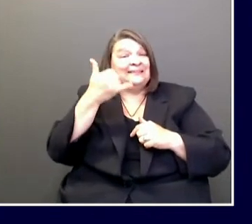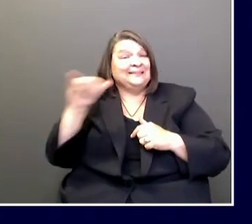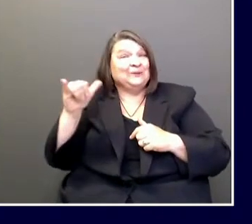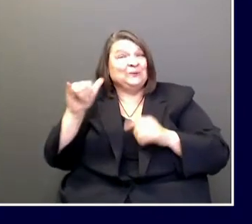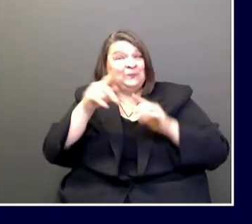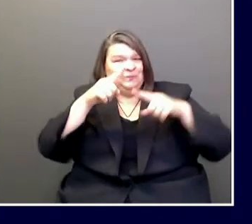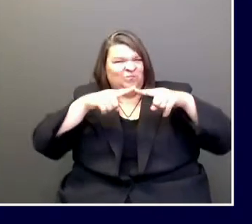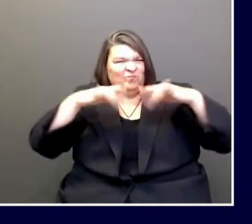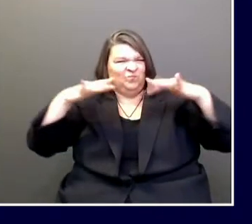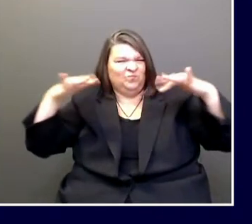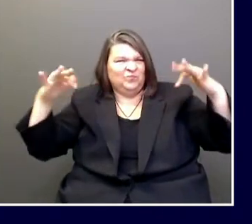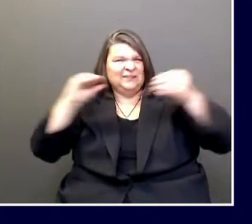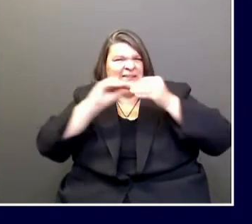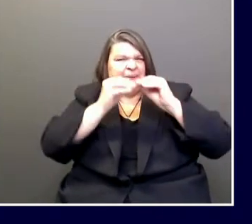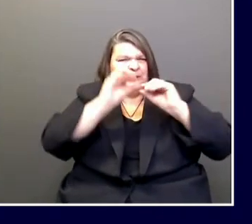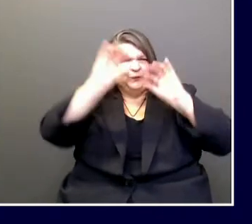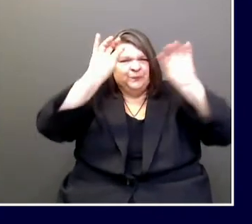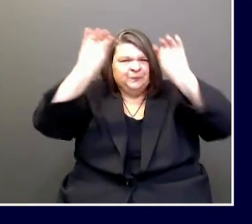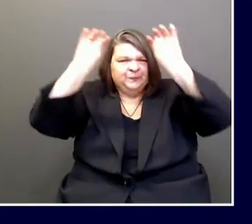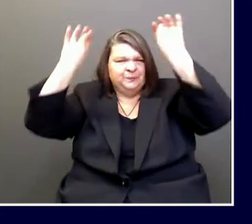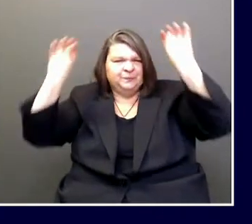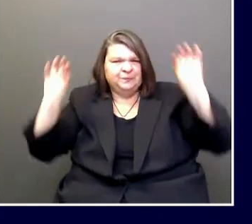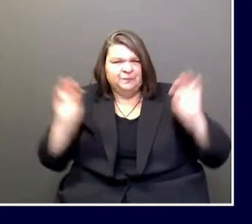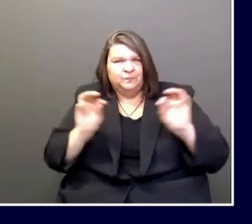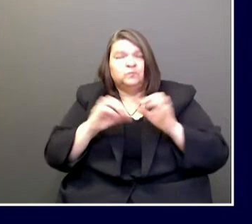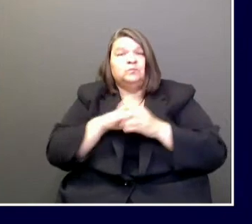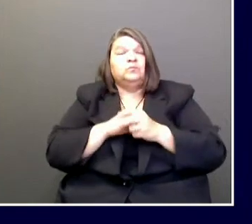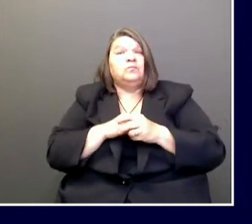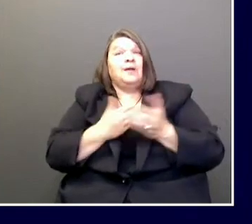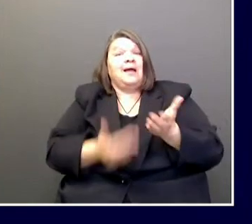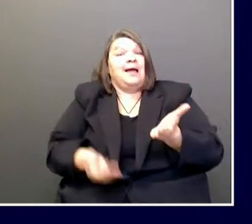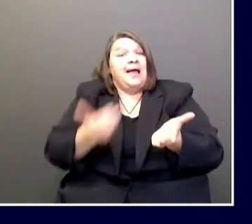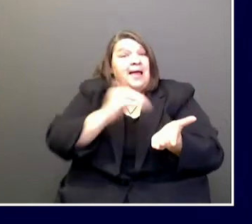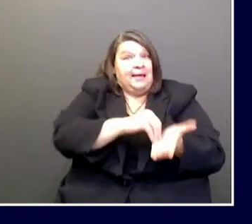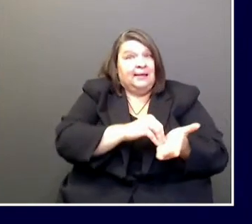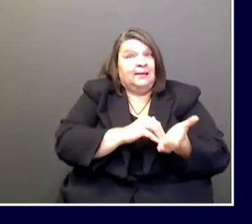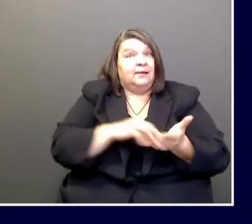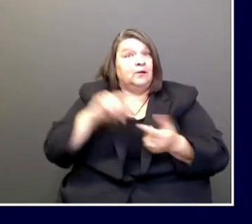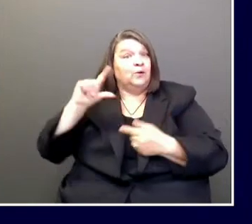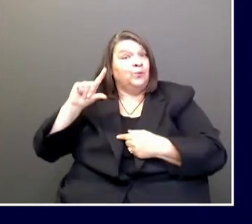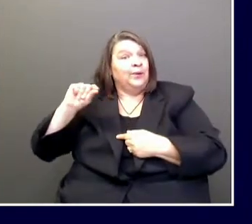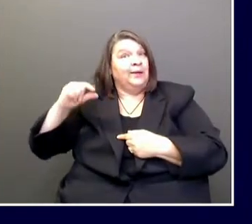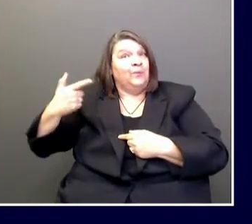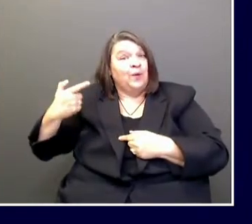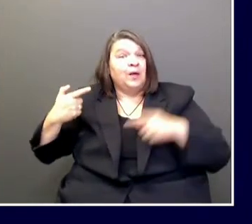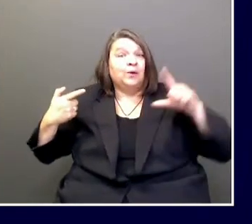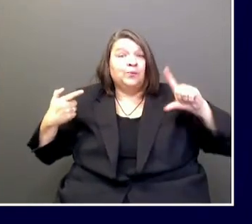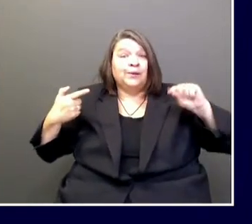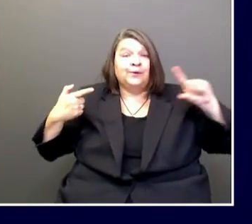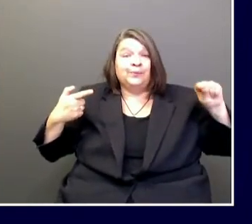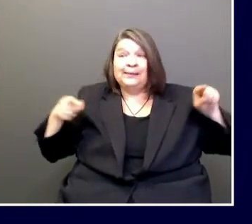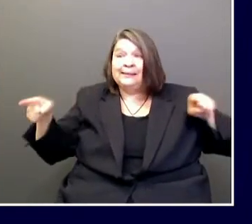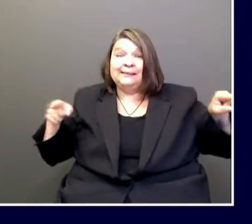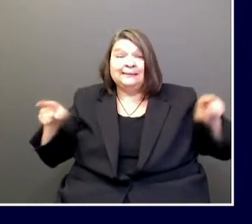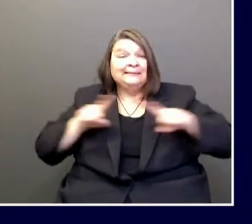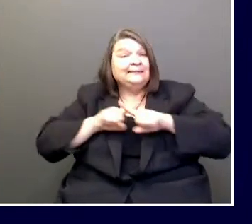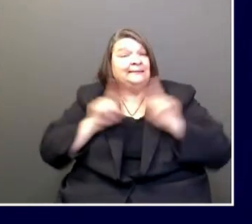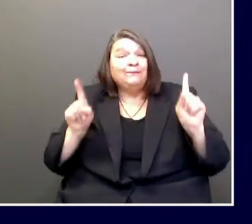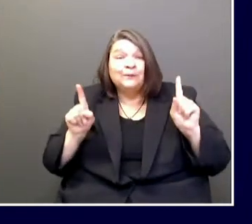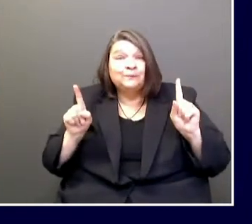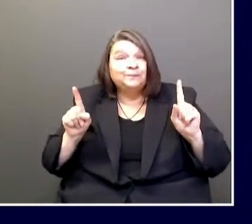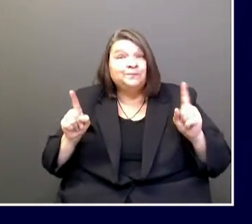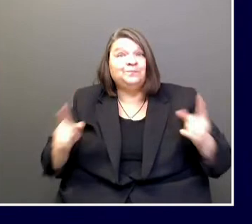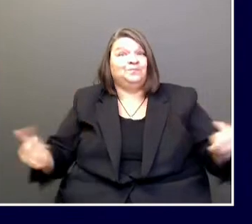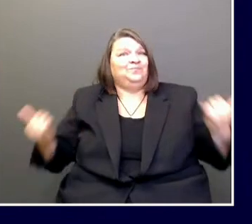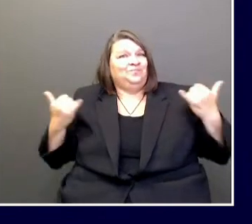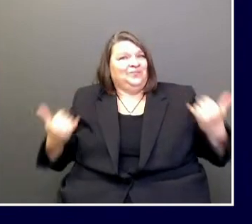different than last year in another respect, which is the US CDC director has been more actively involved in developing